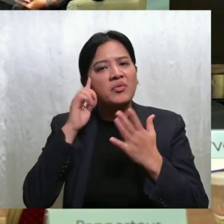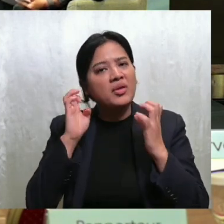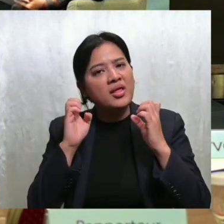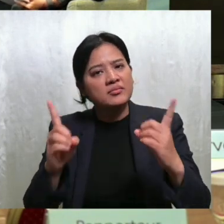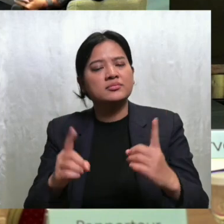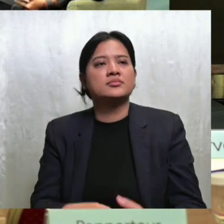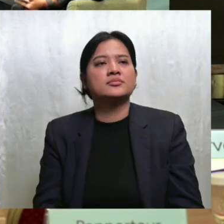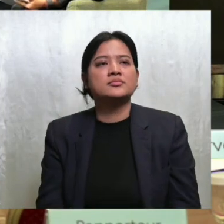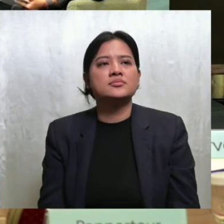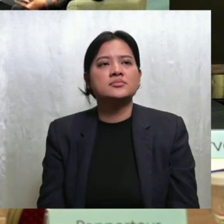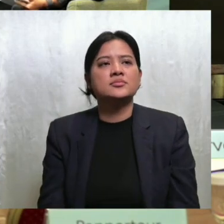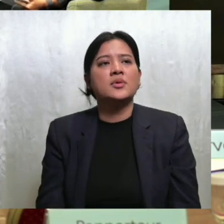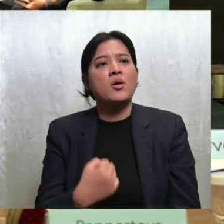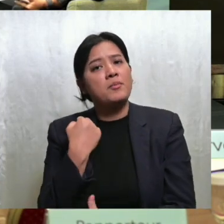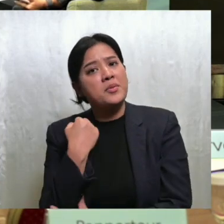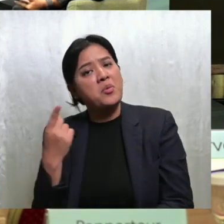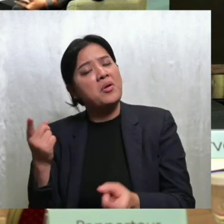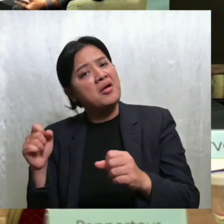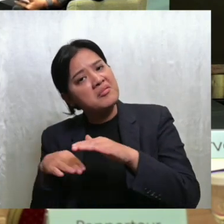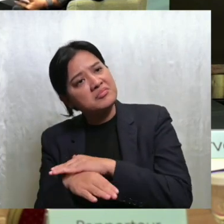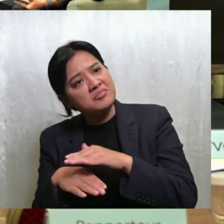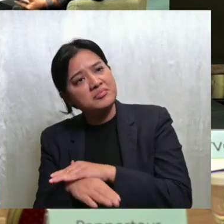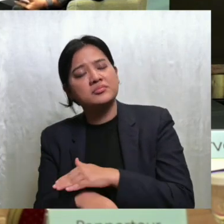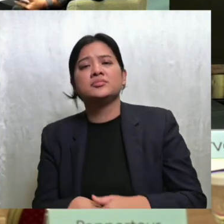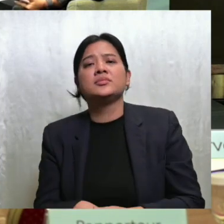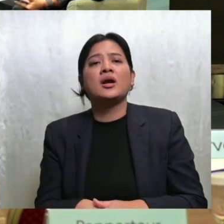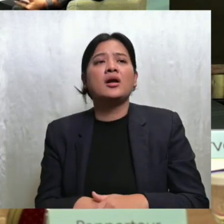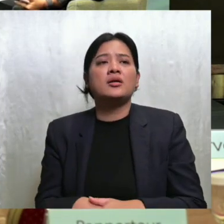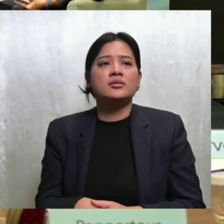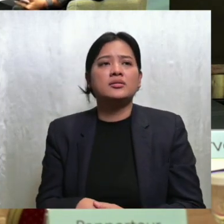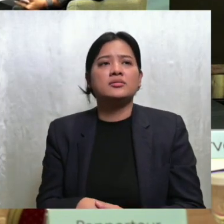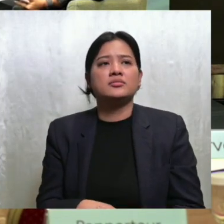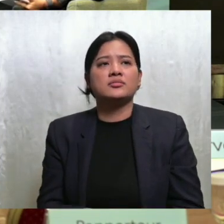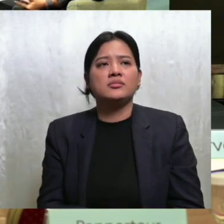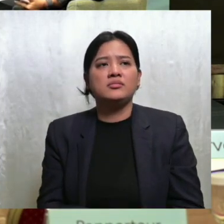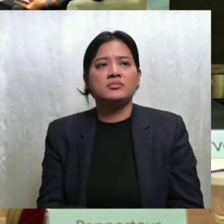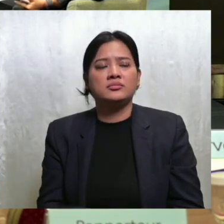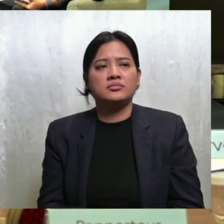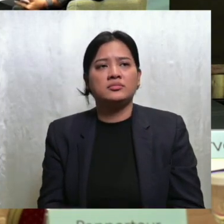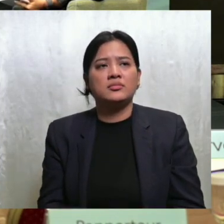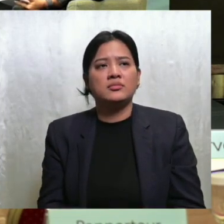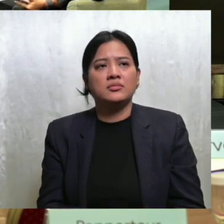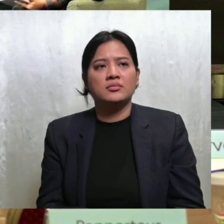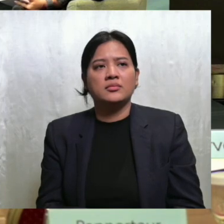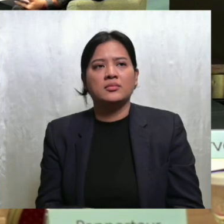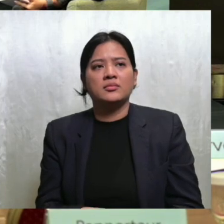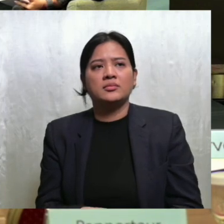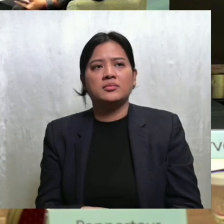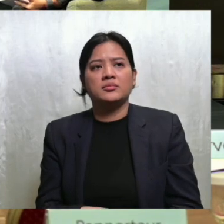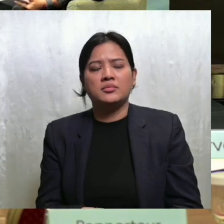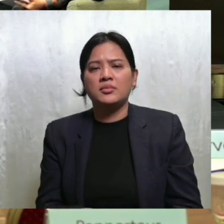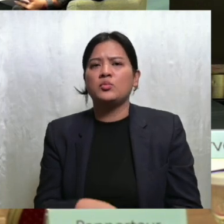and Afghanistan you mentioned as well, where there's a ban on female education. So what do you feel is needed beyond